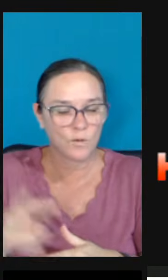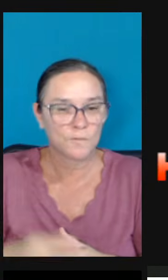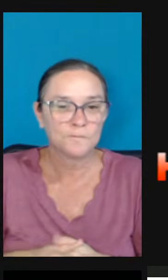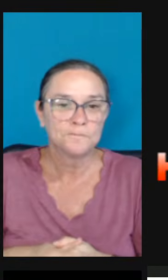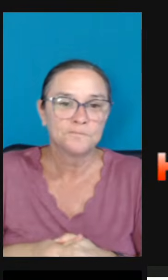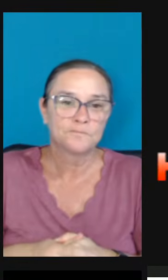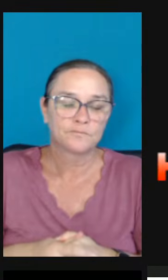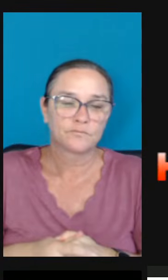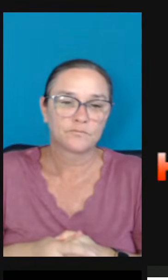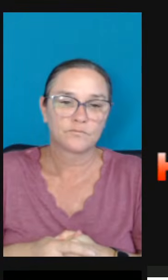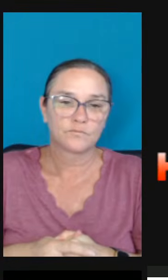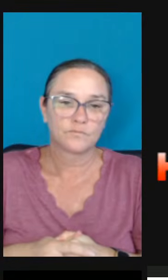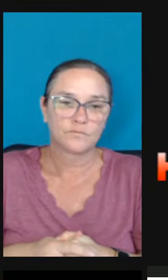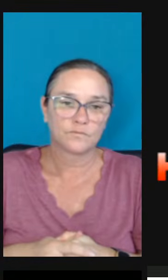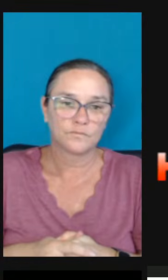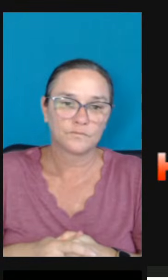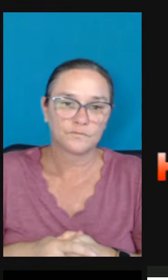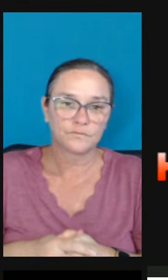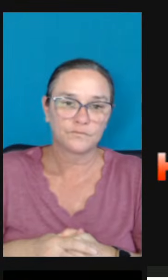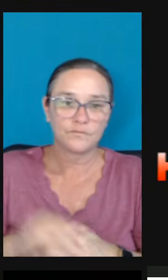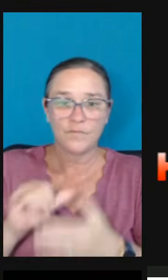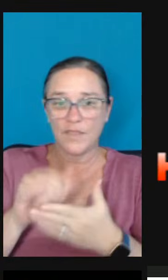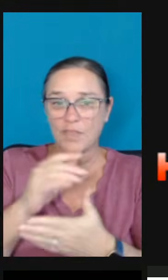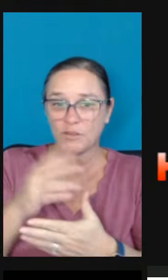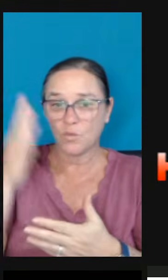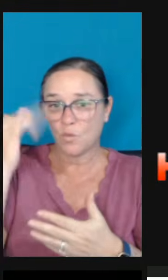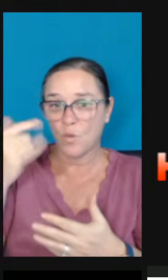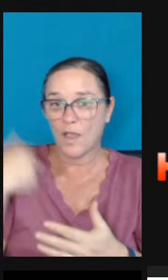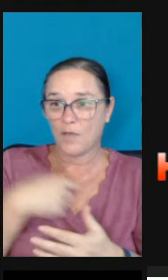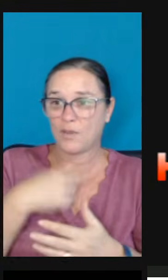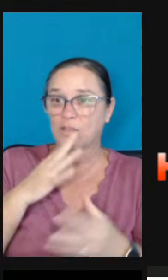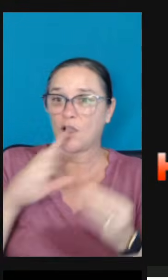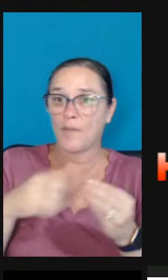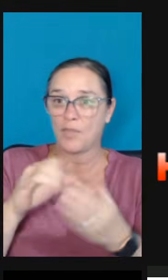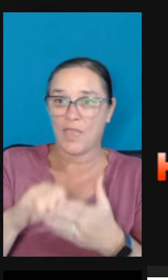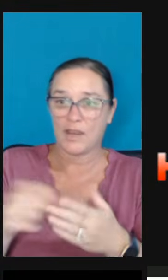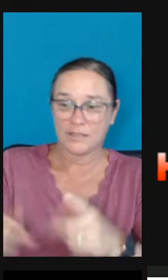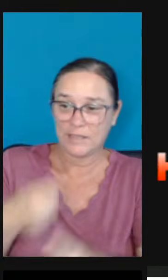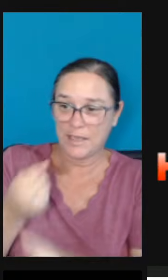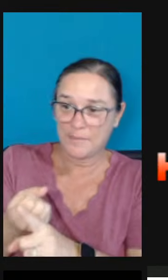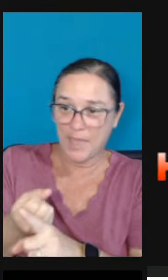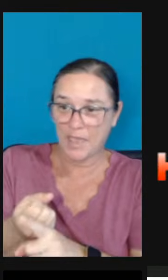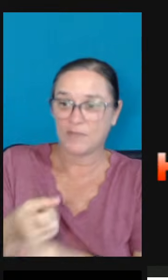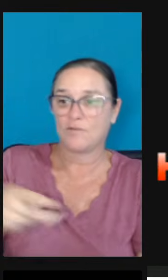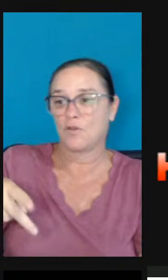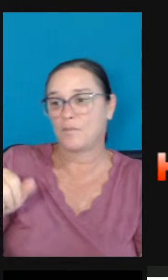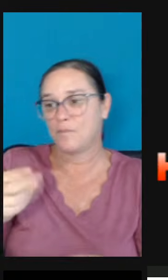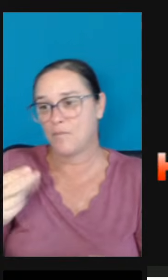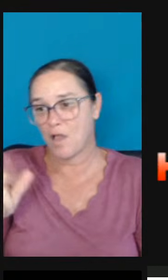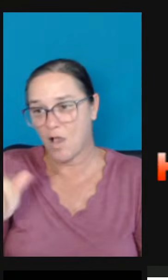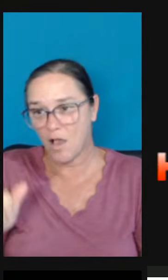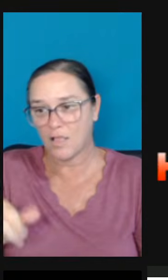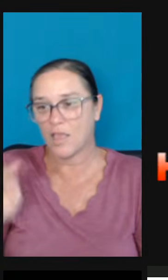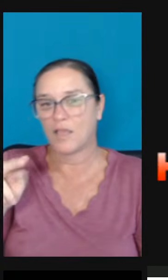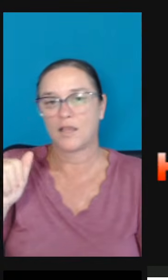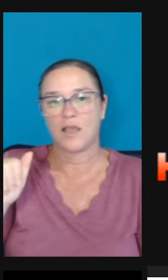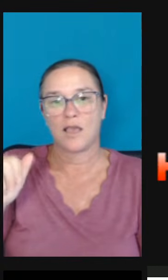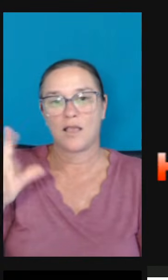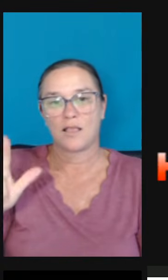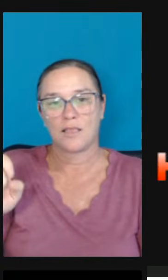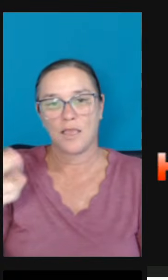there, which is partly why we mention it every single week here, that there is impact to Ocean View and to Pahala and to Naʻalehu and those areas,